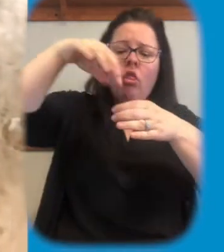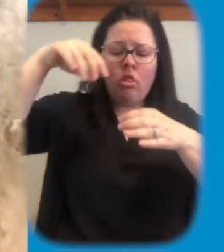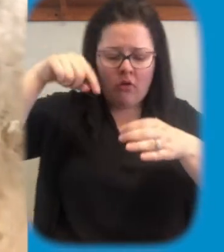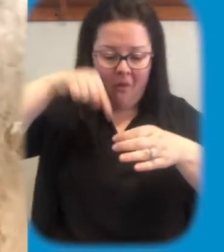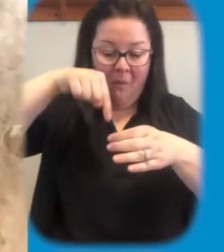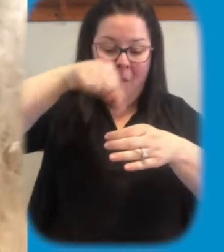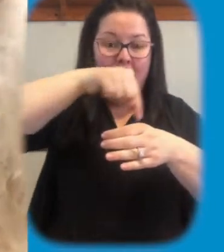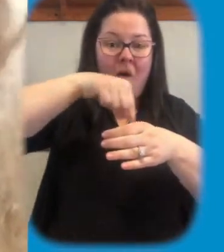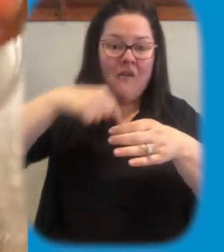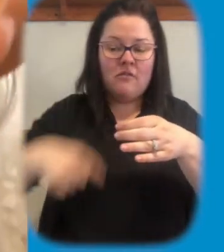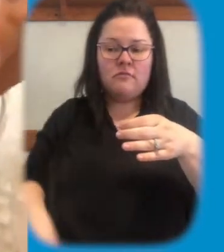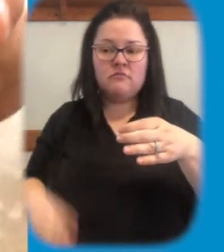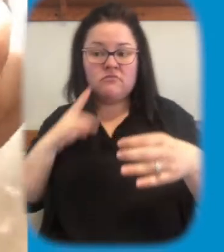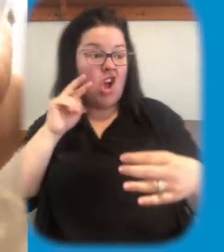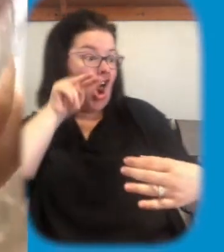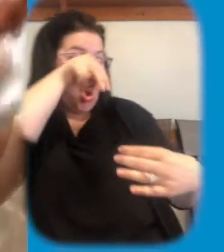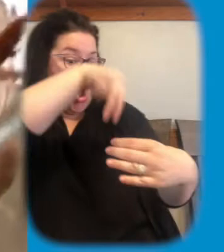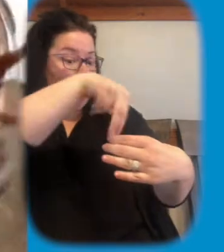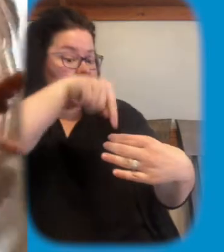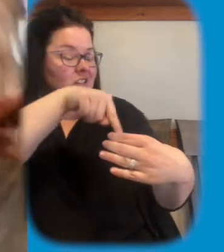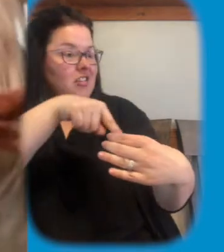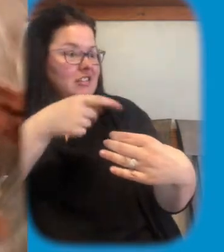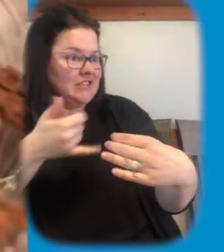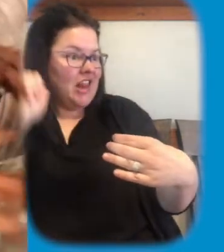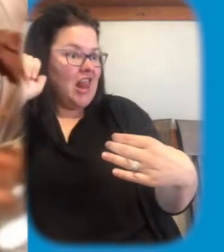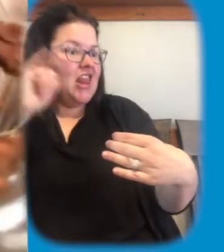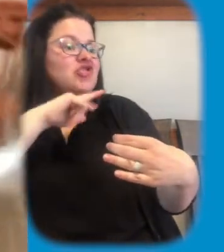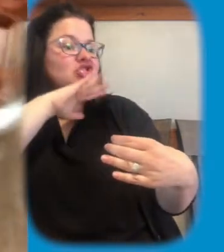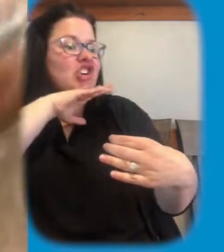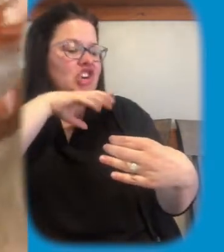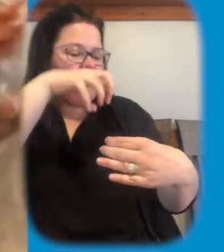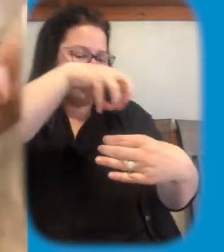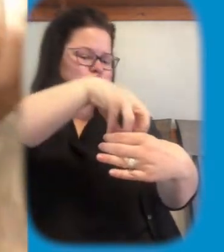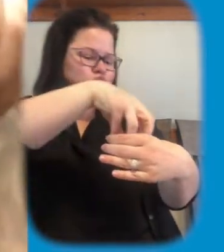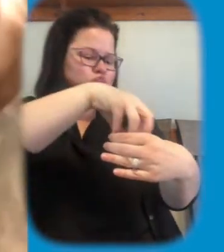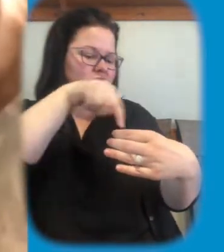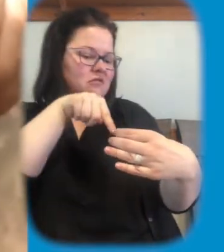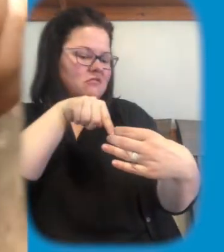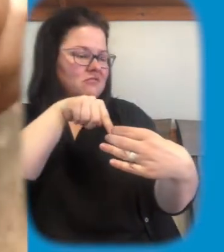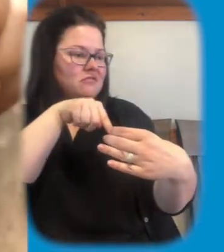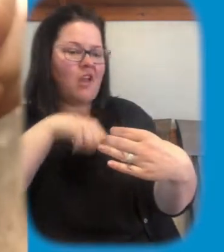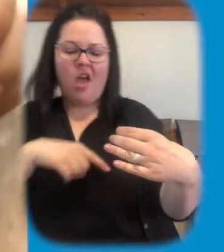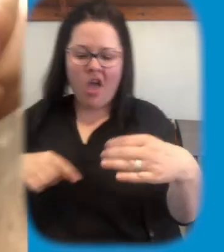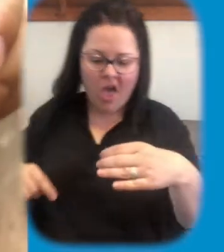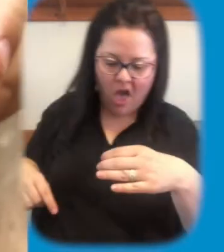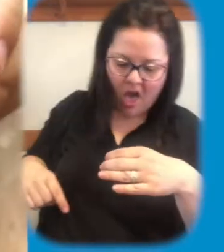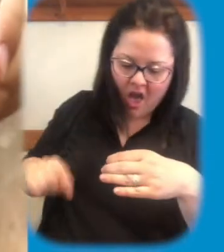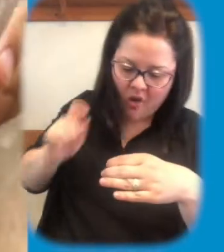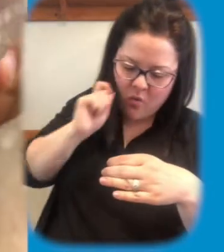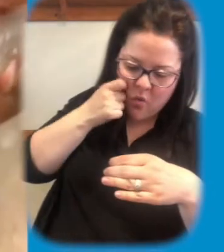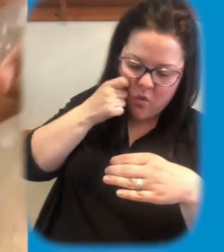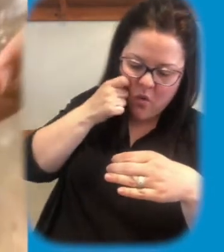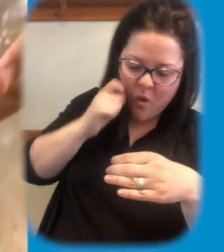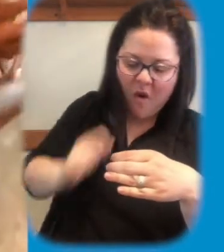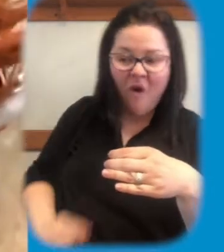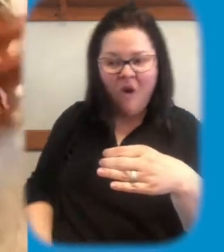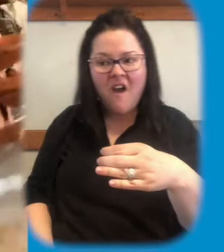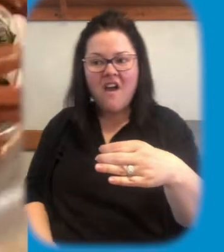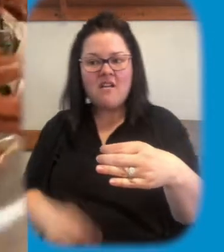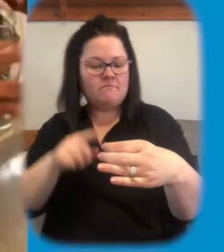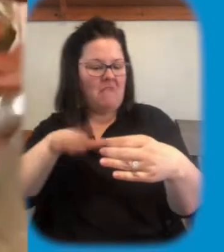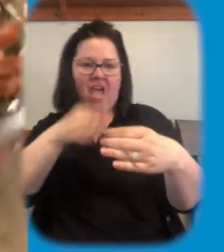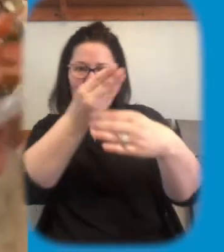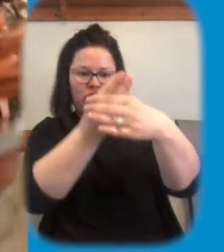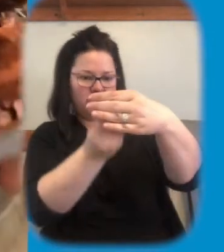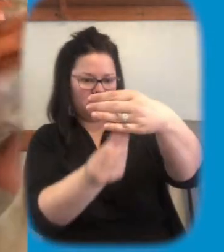caught all the bigger pieces. And look, I see at the top here, there's some actual dirt that it caught as well. Oh, cool. Yeah, some of